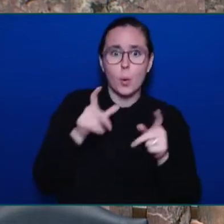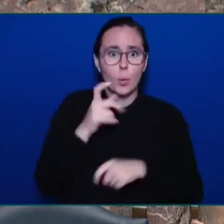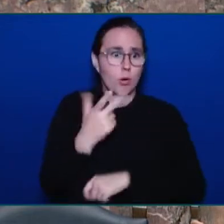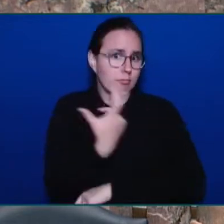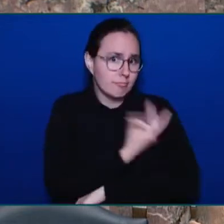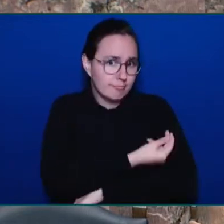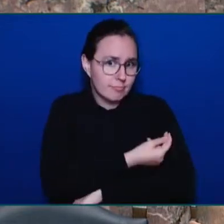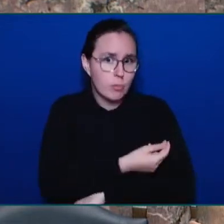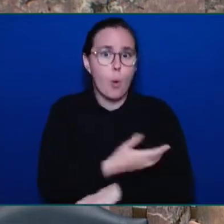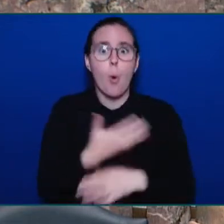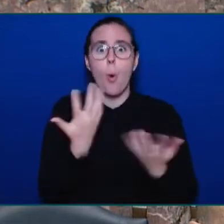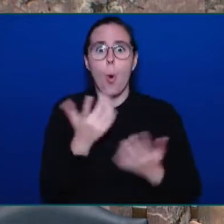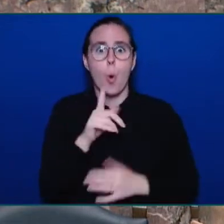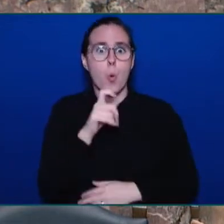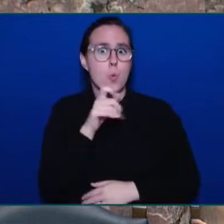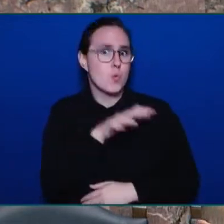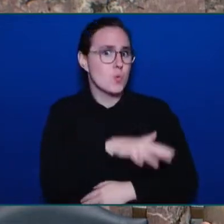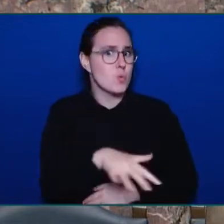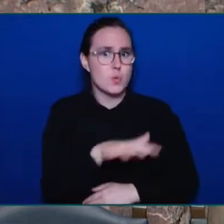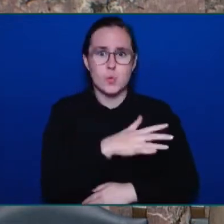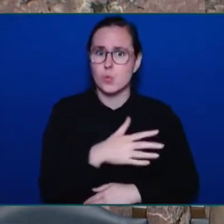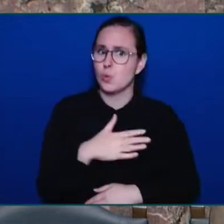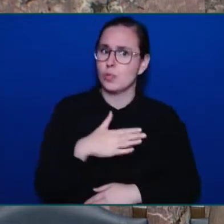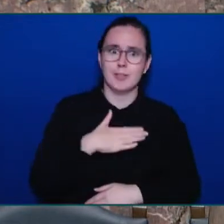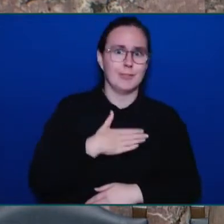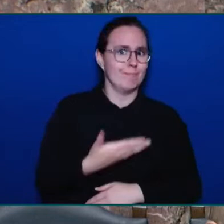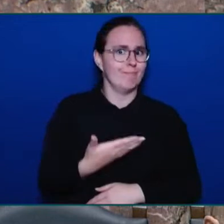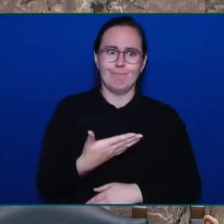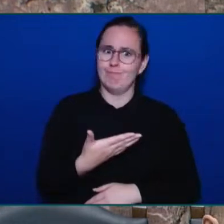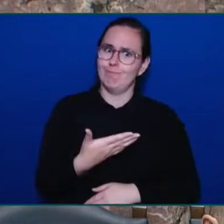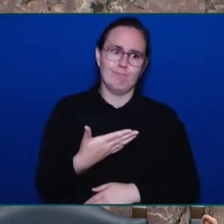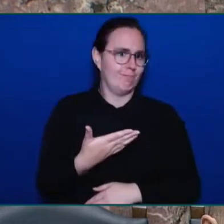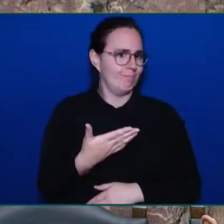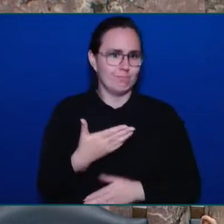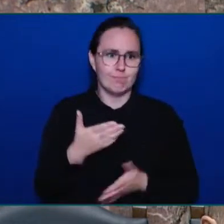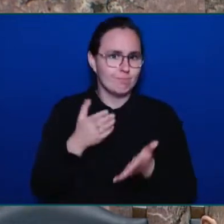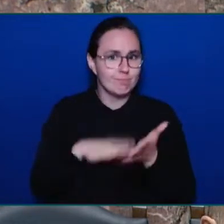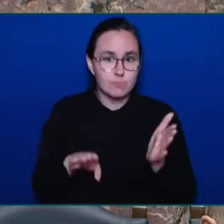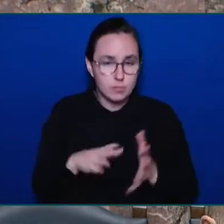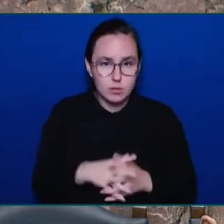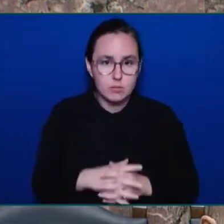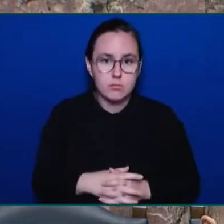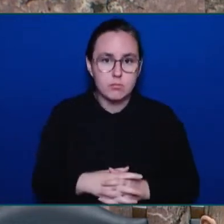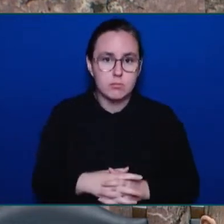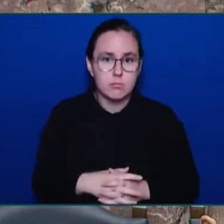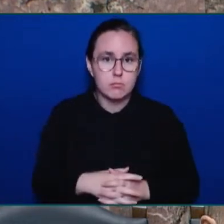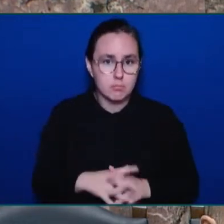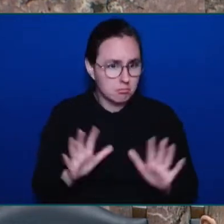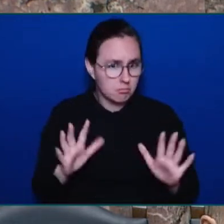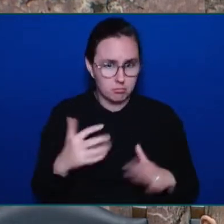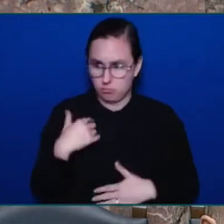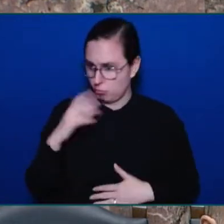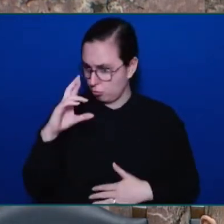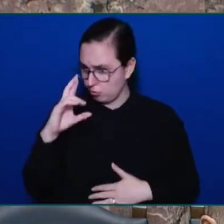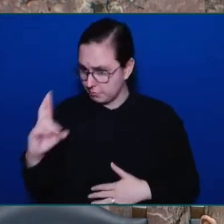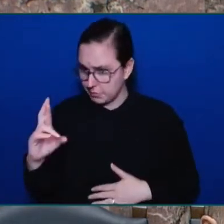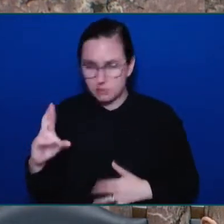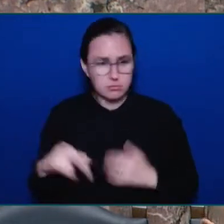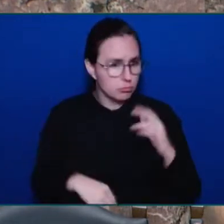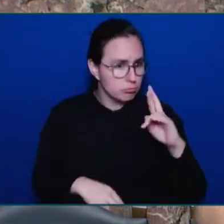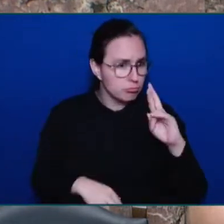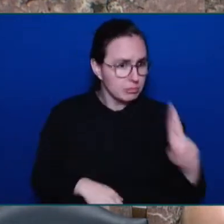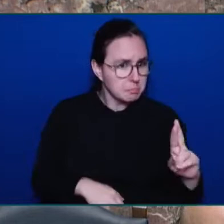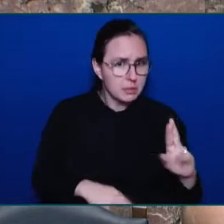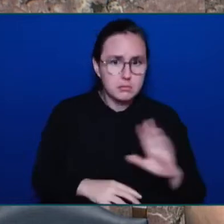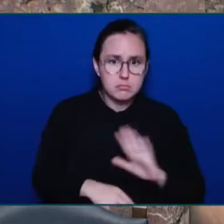I respect everyone and the difficult choices they make. But the ones I make, Honourable Speaker, ones Dr. Henry makes, the